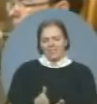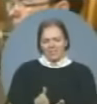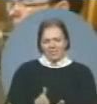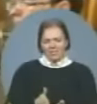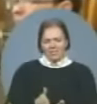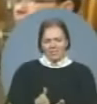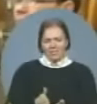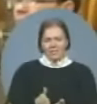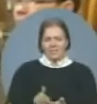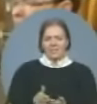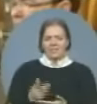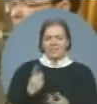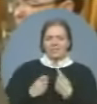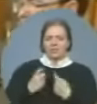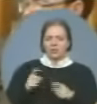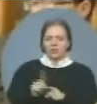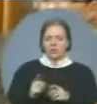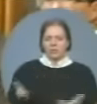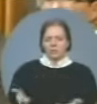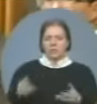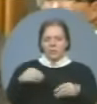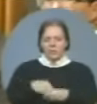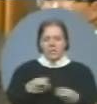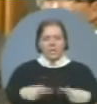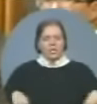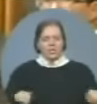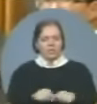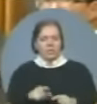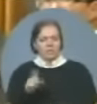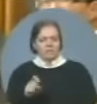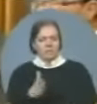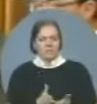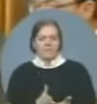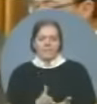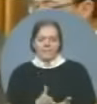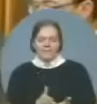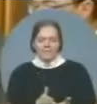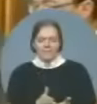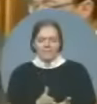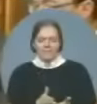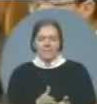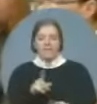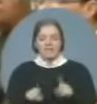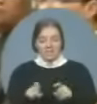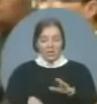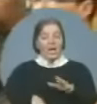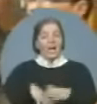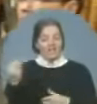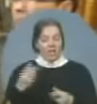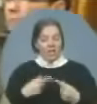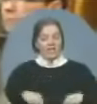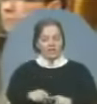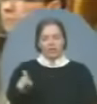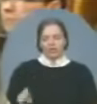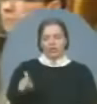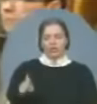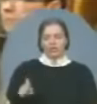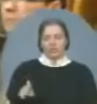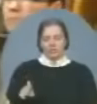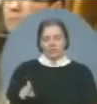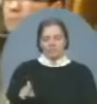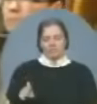for, is if they make those allegations of bribes outside the House. What I'm not surprised about is that the member for Newmarket Aurora isn't asking these